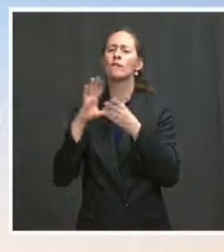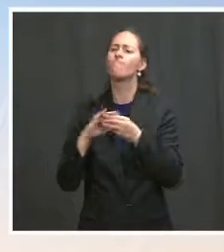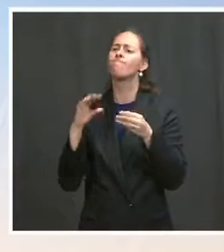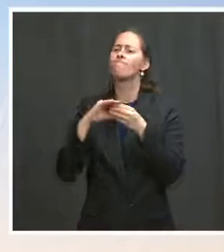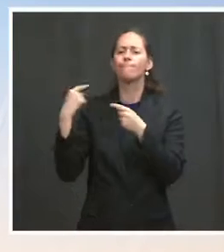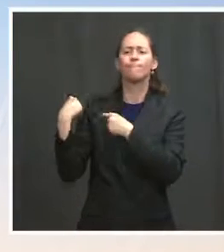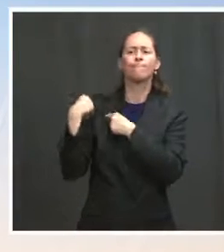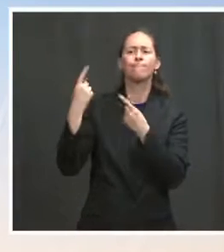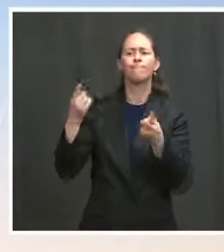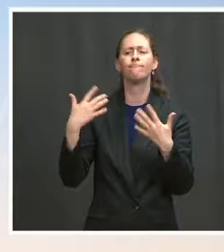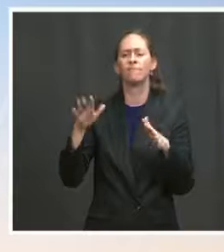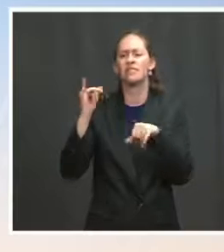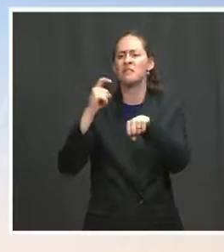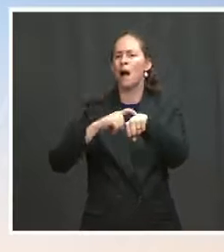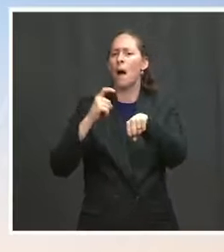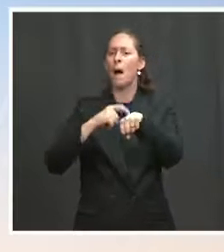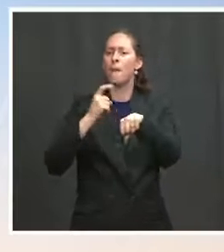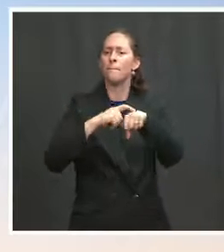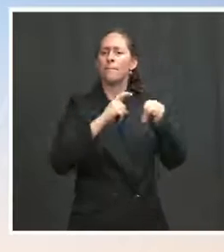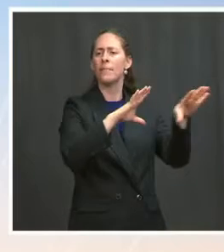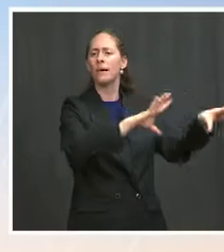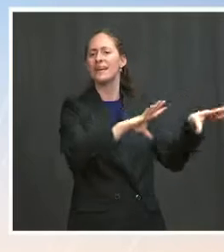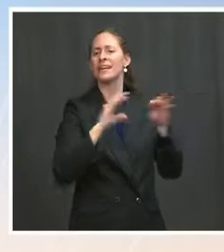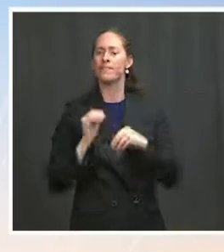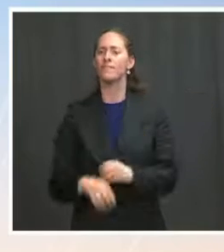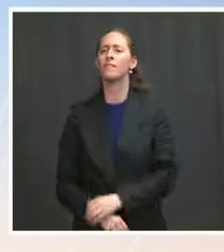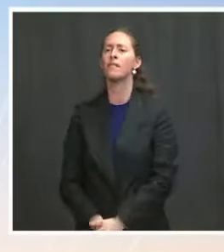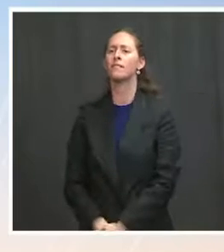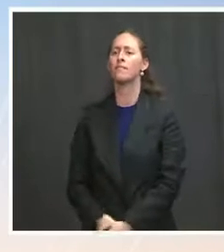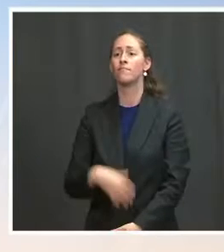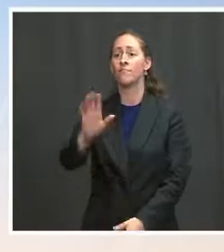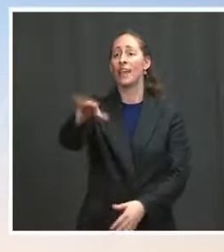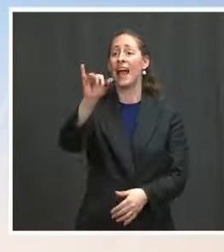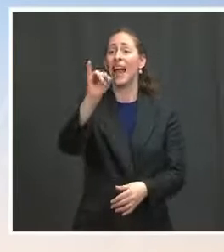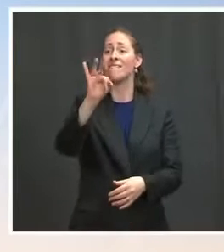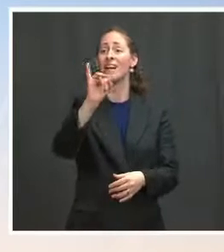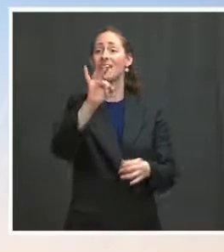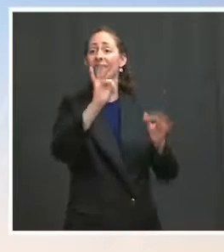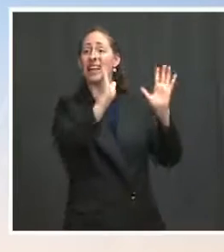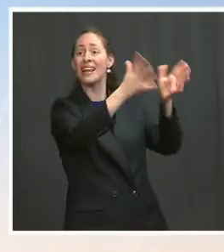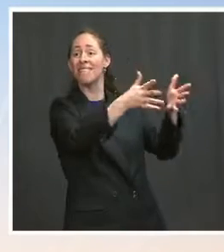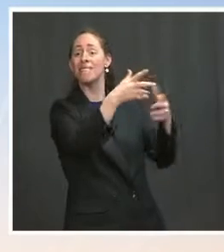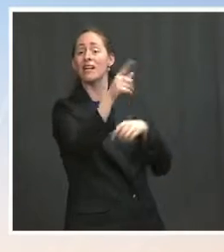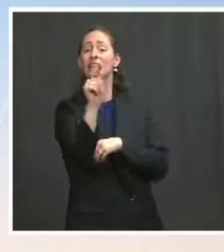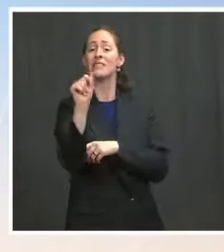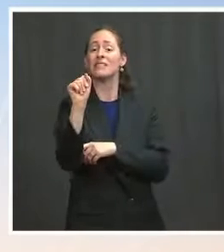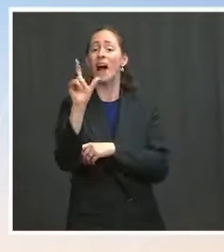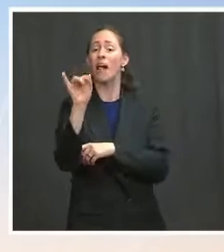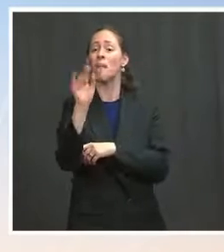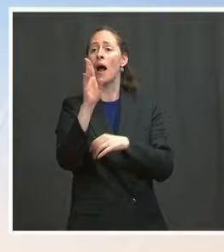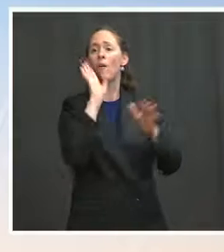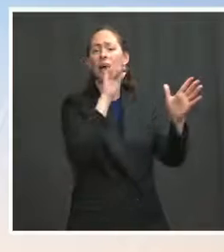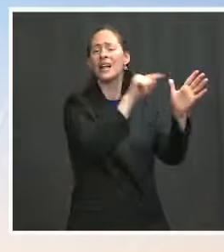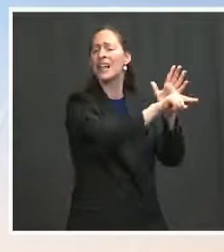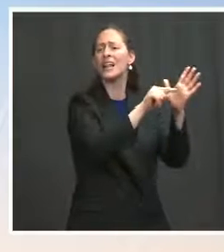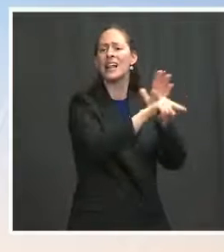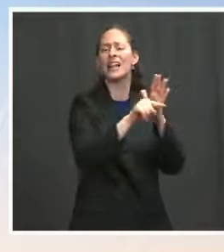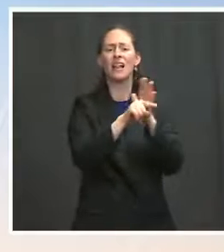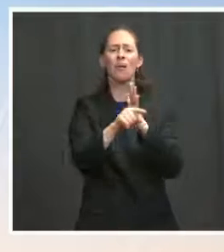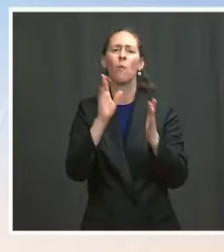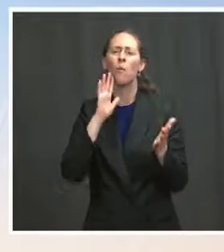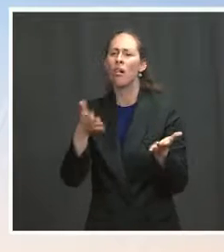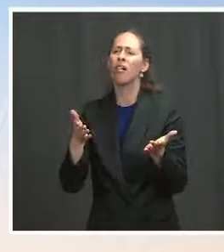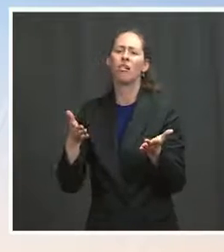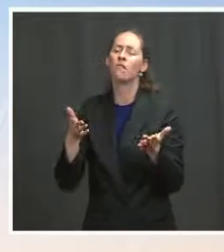desire to do, the Taliban would have been shooting at U.S. troops again on May 1st. That's a decision he had to make as president. So the withdrawal